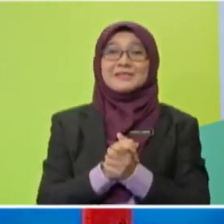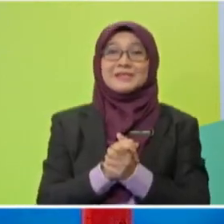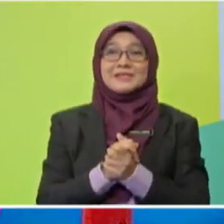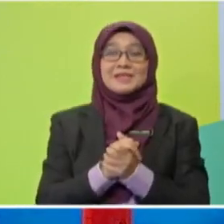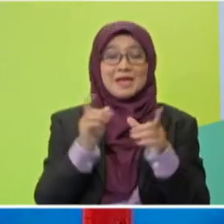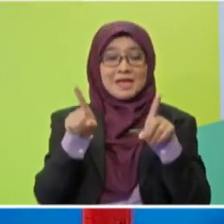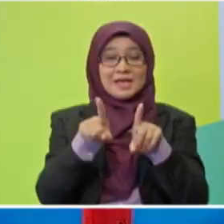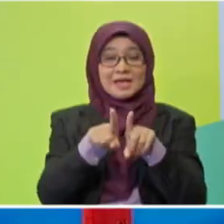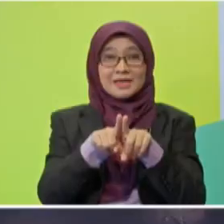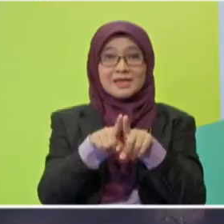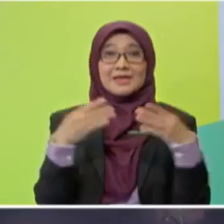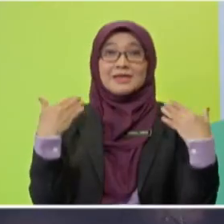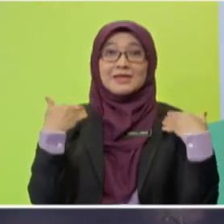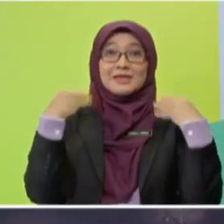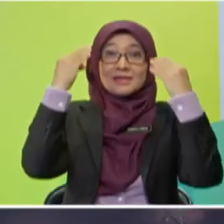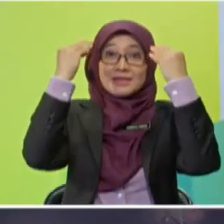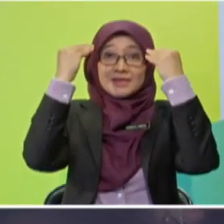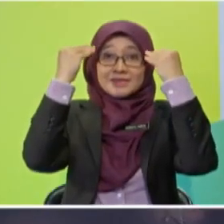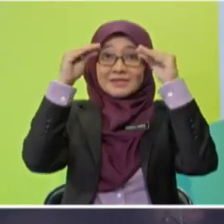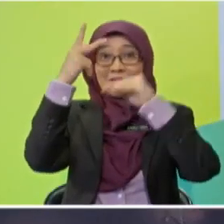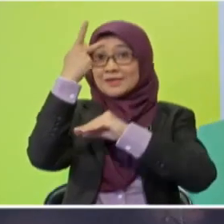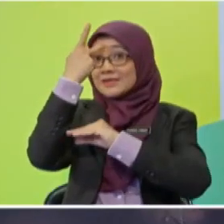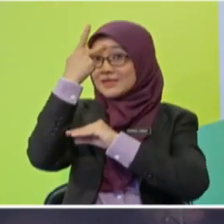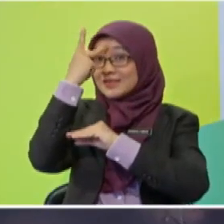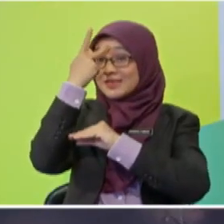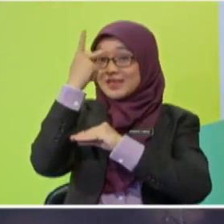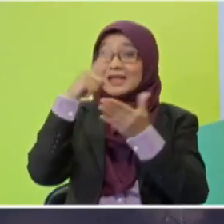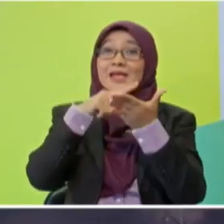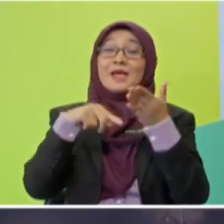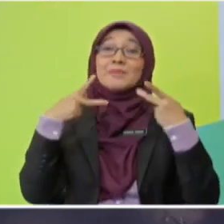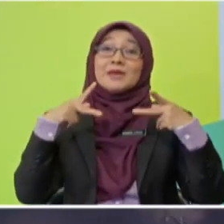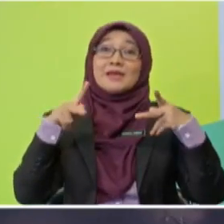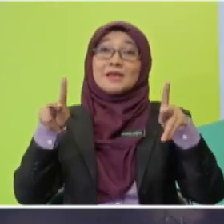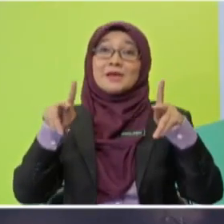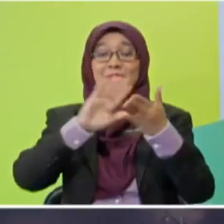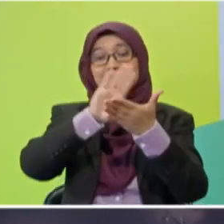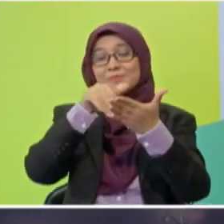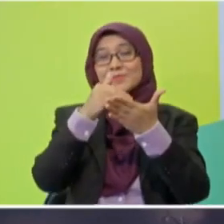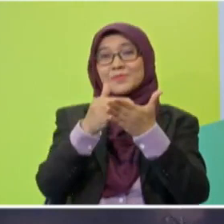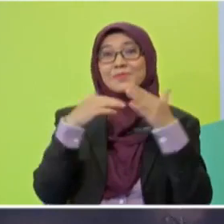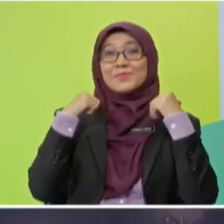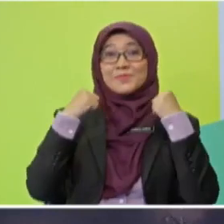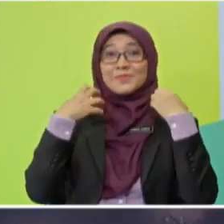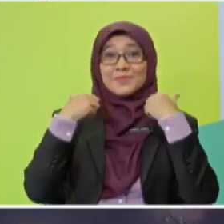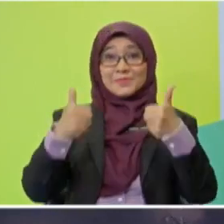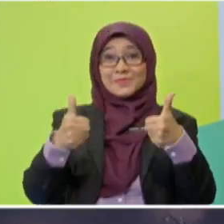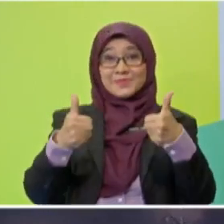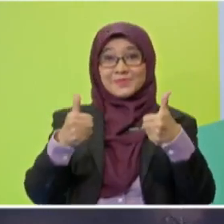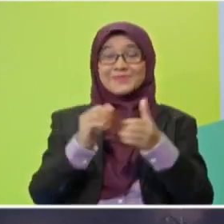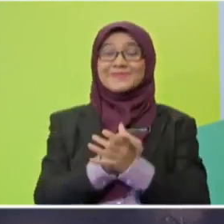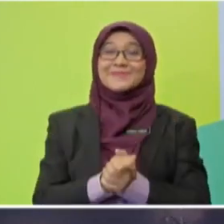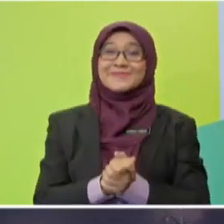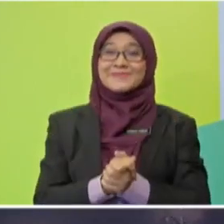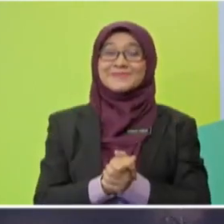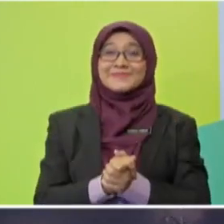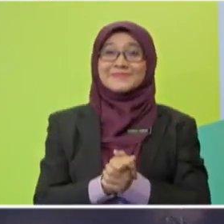Teacher Kalai. And how are you, Teacher Kalai? I'm very good today. How about you? I'm doing well as well. And Teacher Kalai, it's not just us today